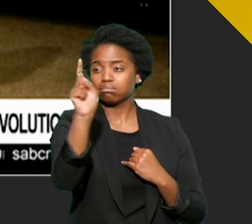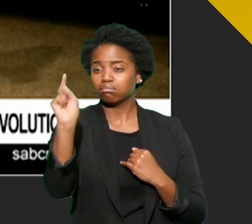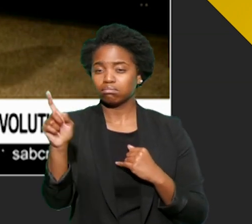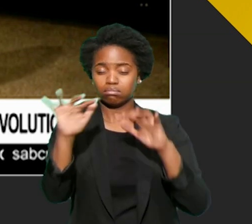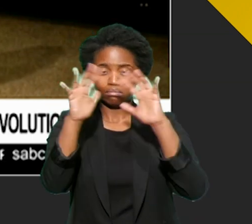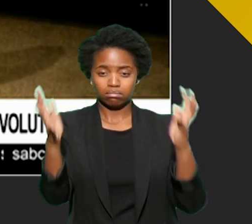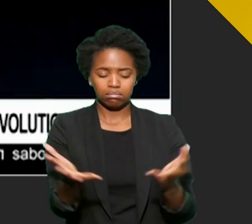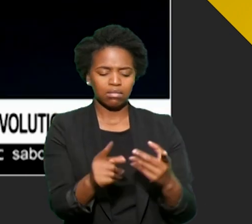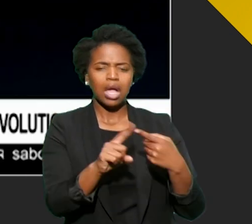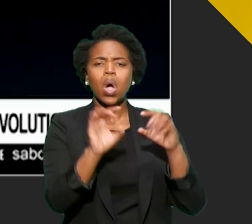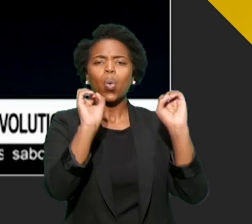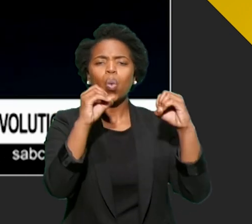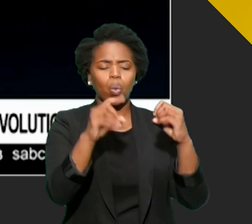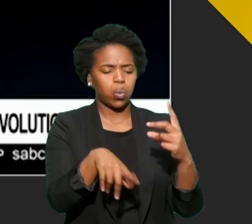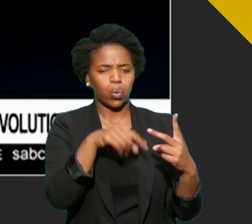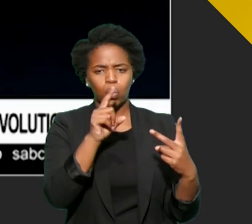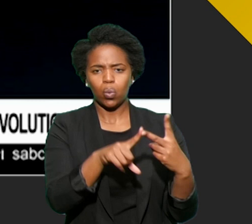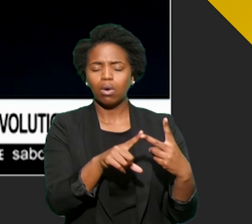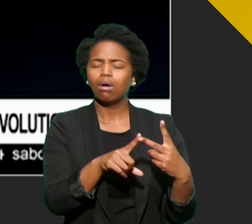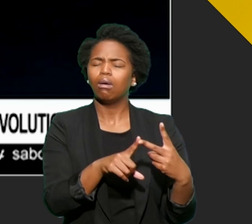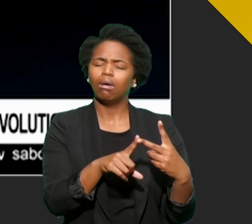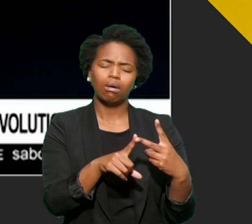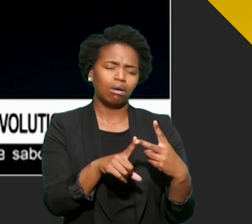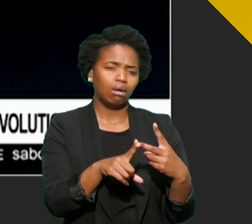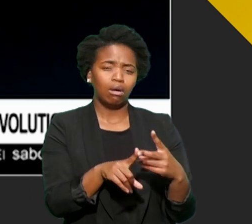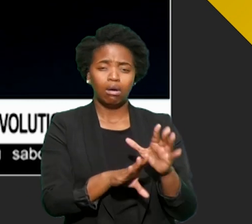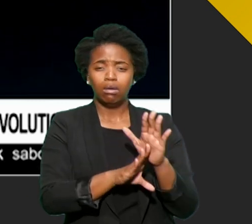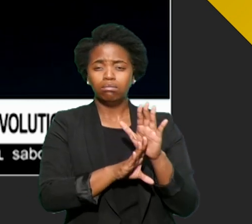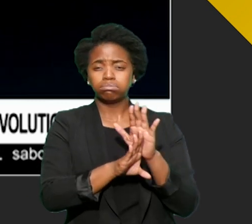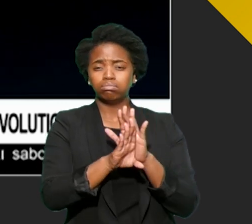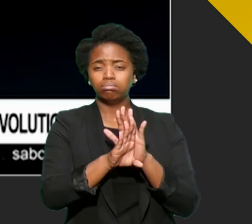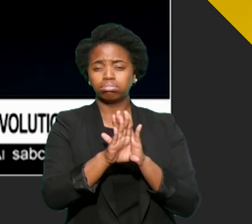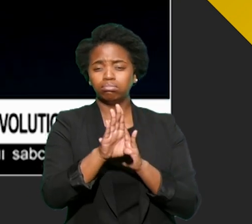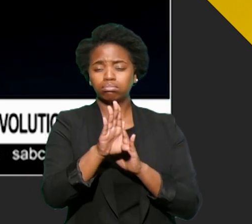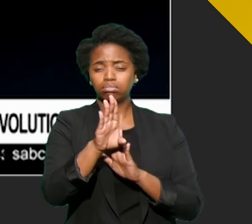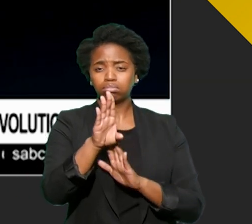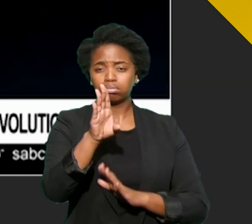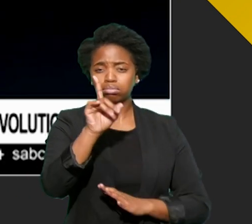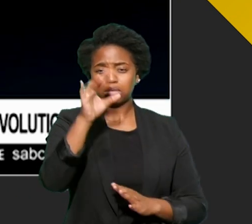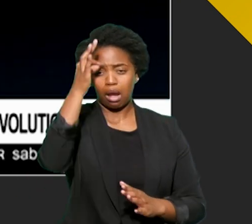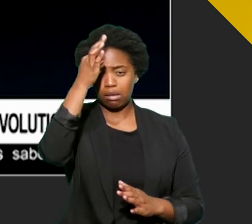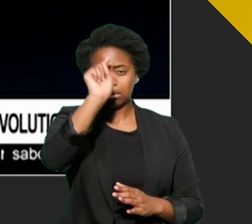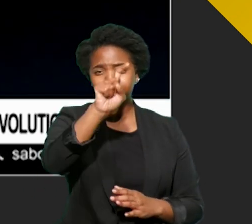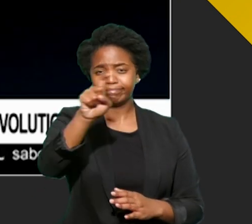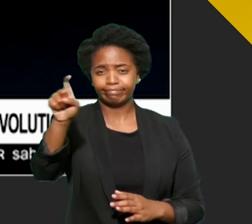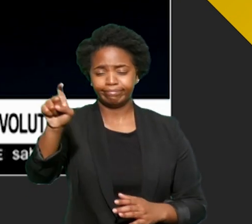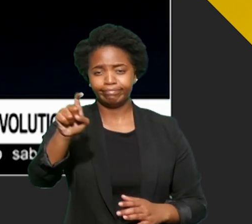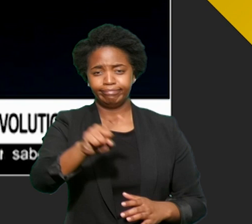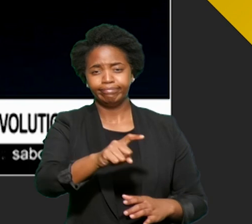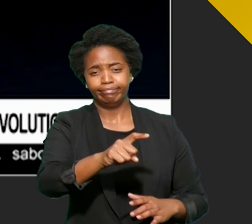now, such as Google, enjoyed robust, as I was saying, state funding at various points in their